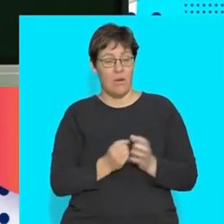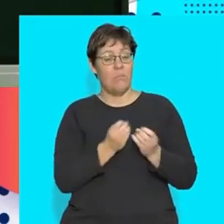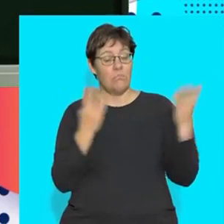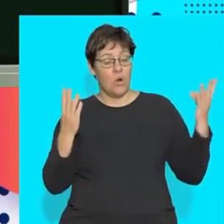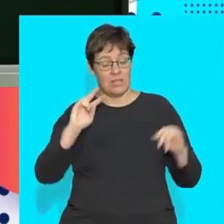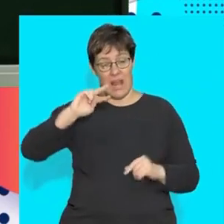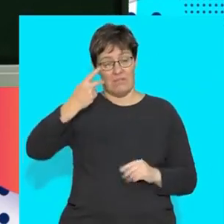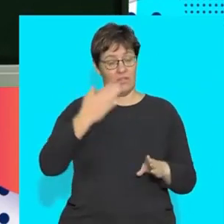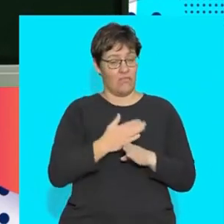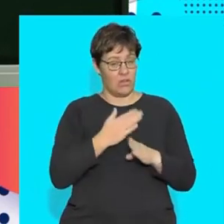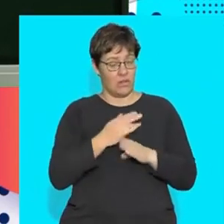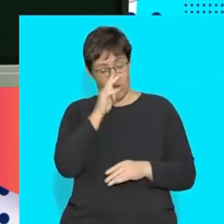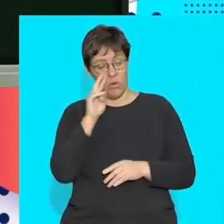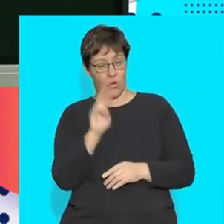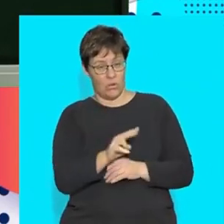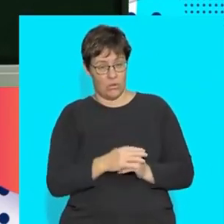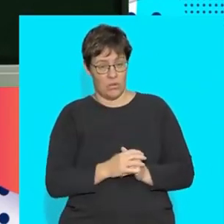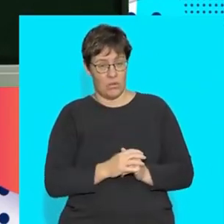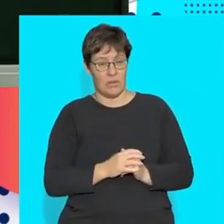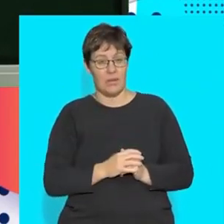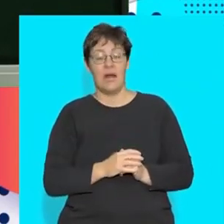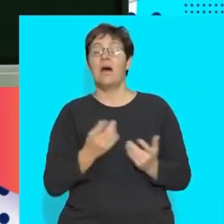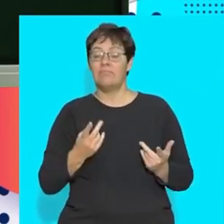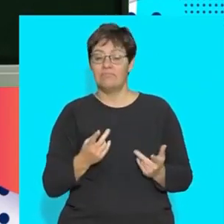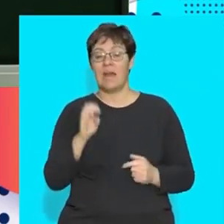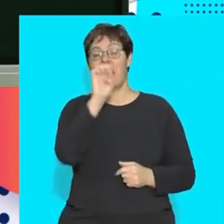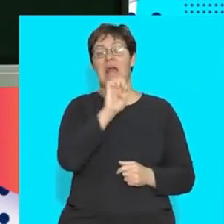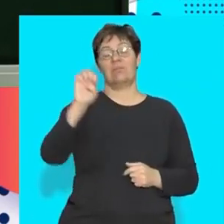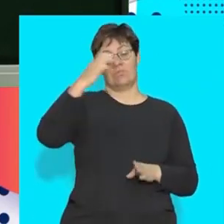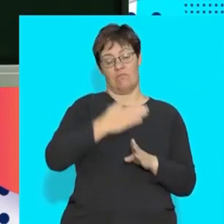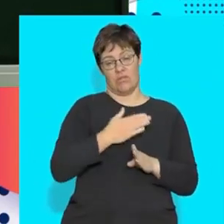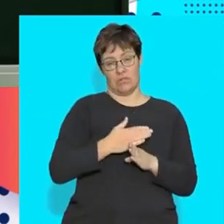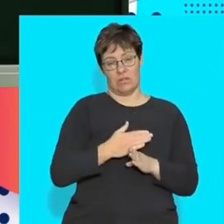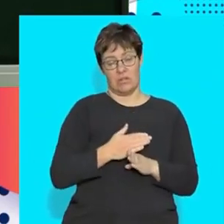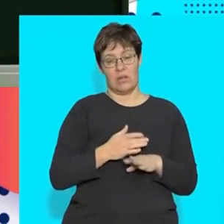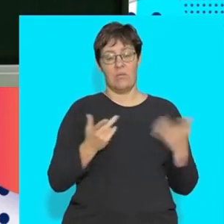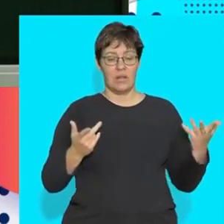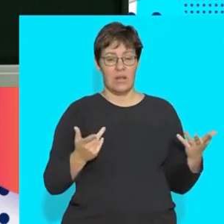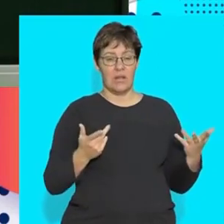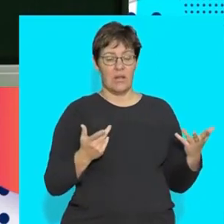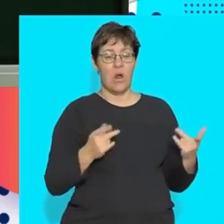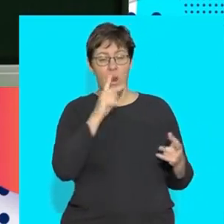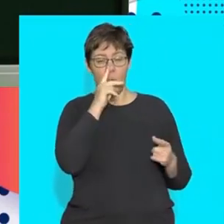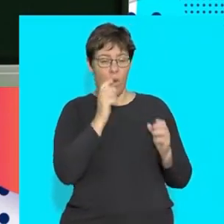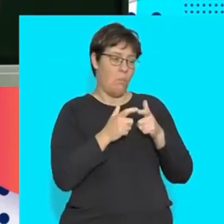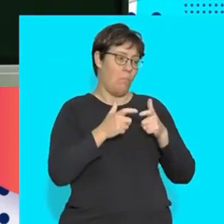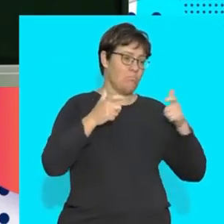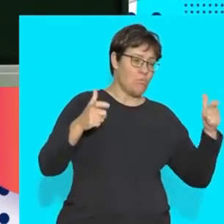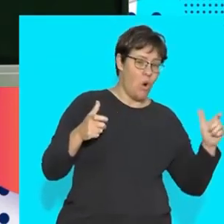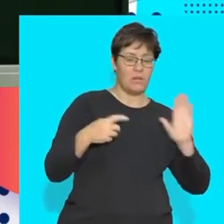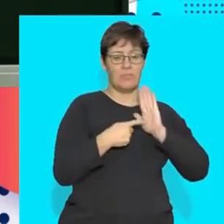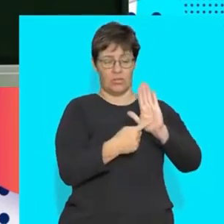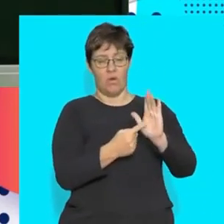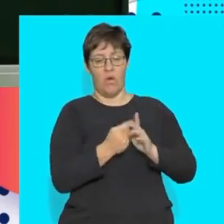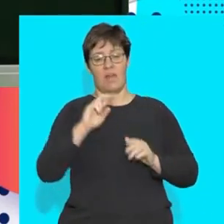mainly the inverse functions that we're going to look at have to do with exponential functions, although here we're going to look at a broader picture